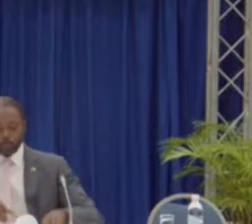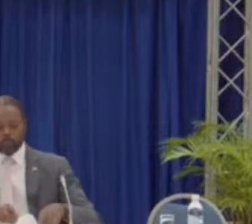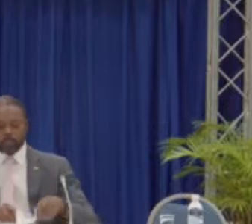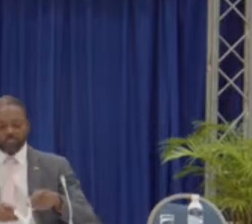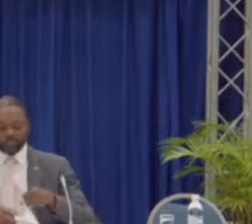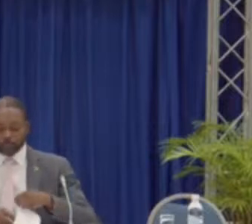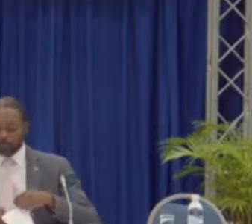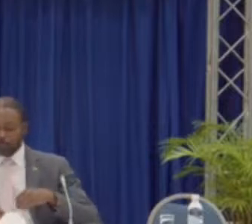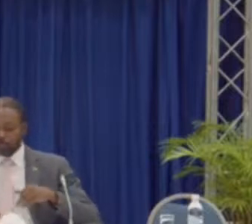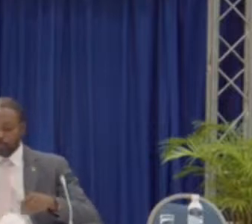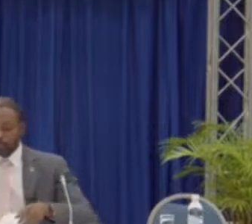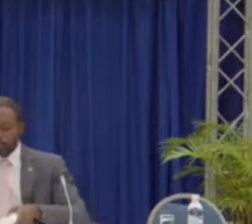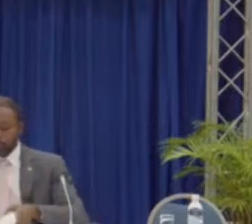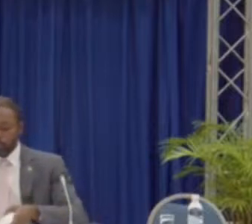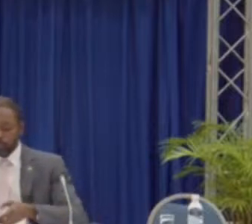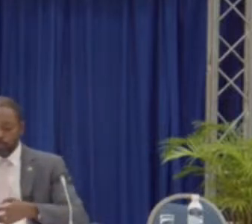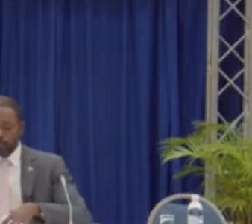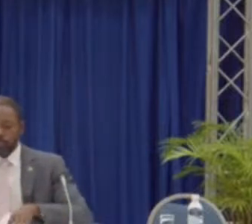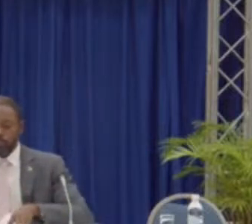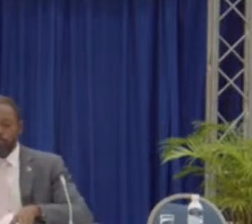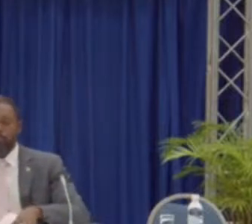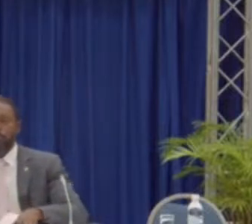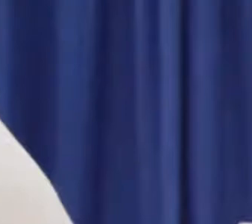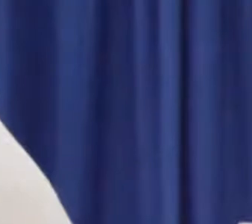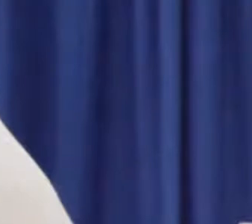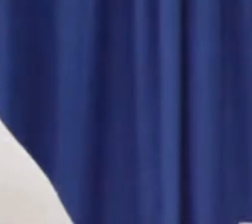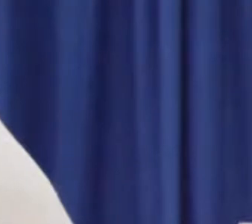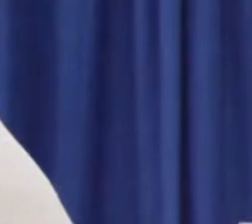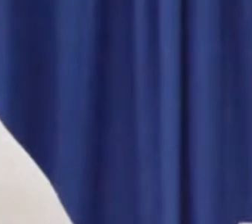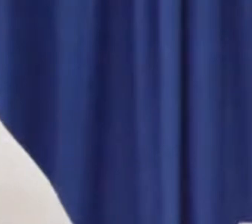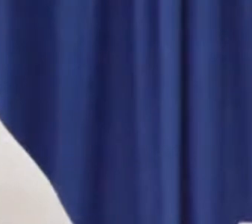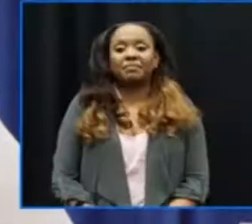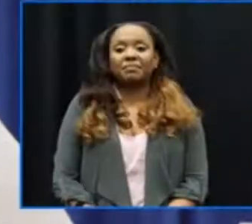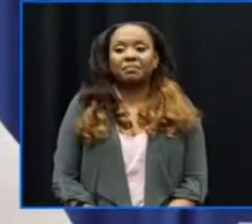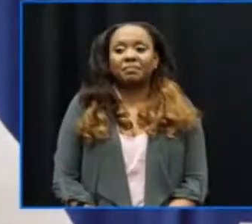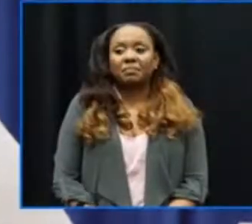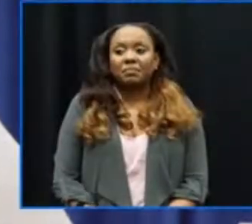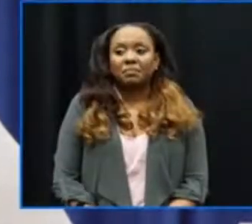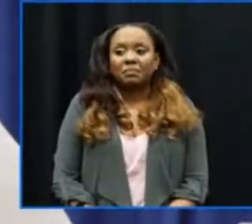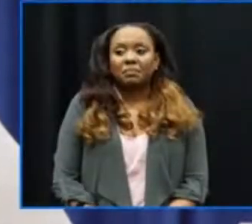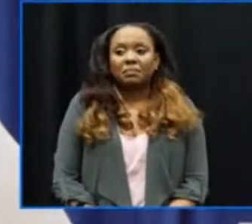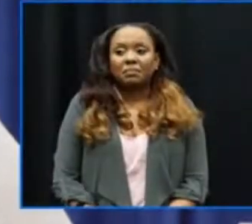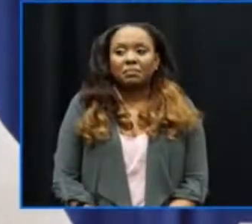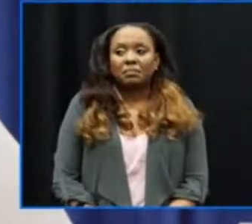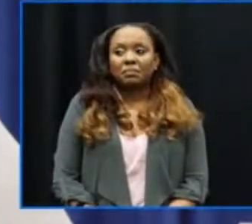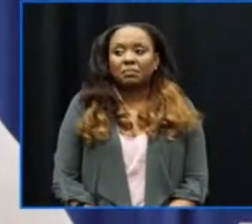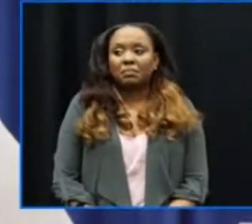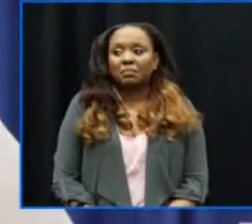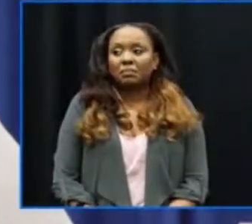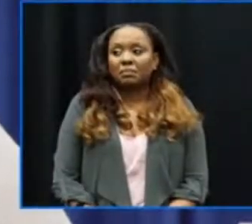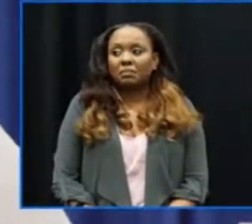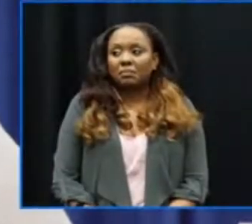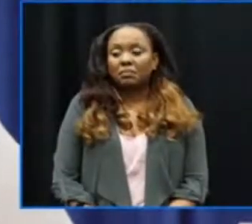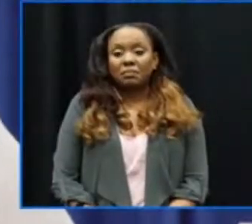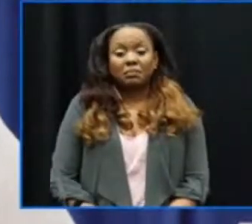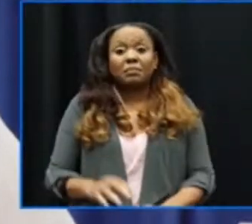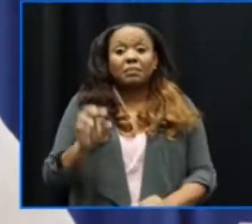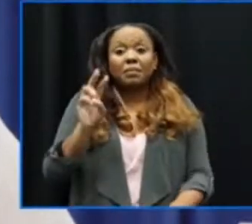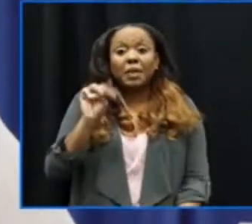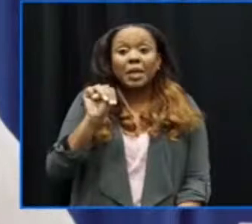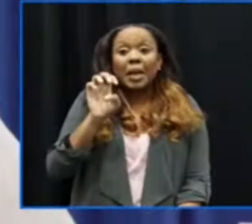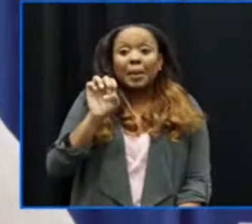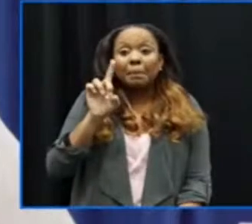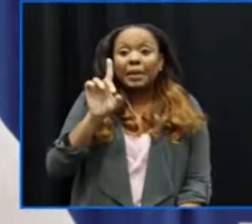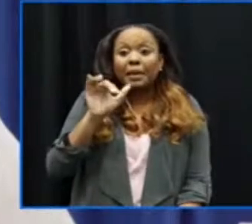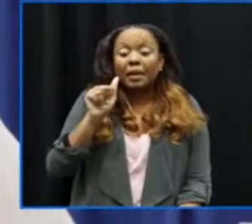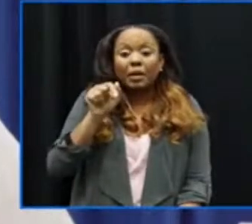Good afternoon, all, and let me say, we're ready, members of the media? Thank you. I